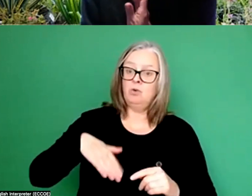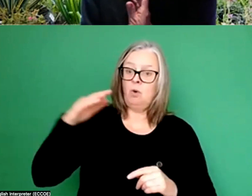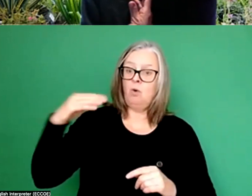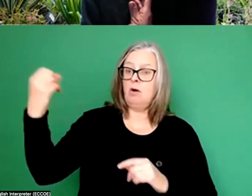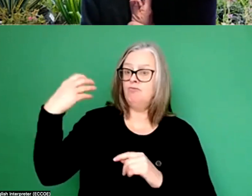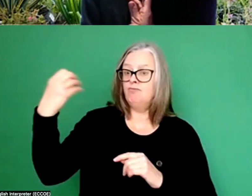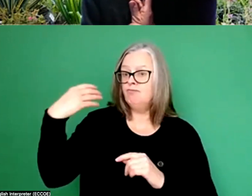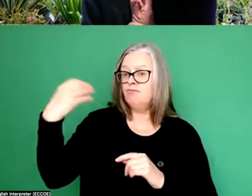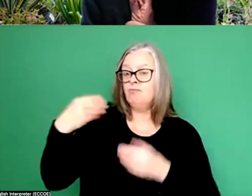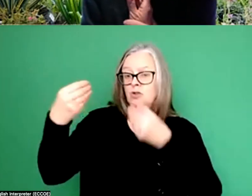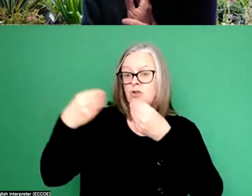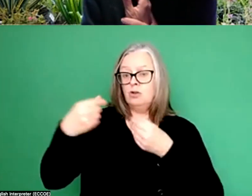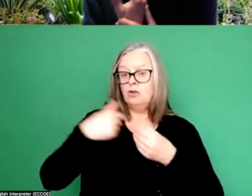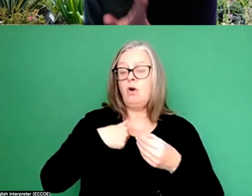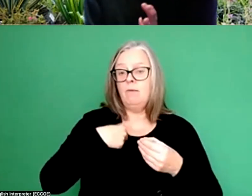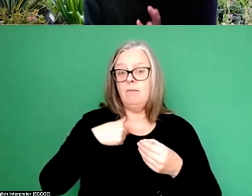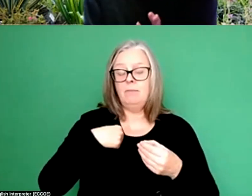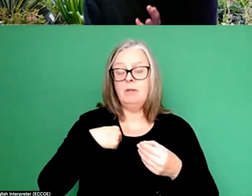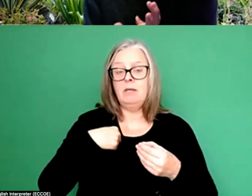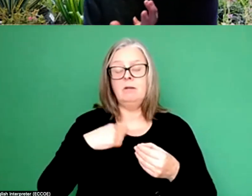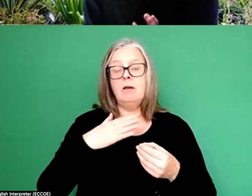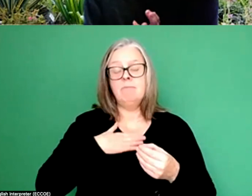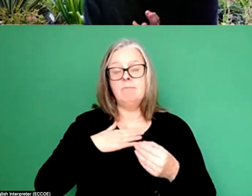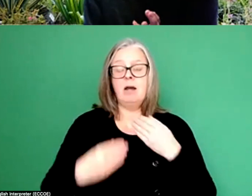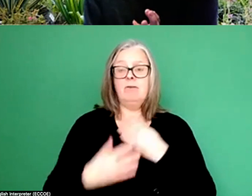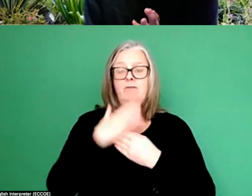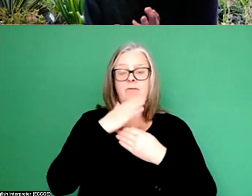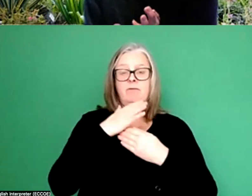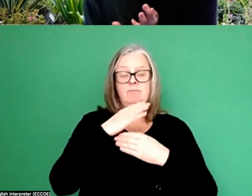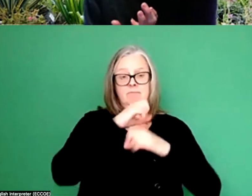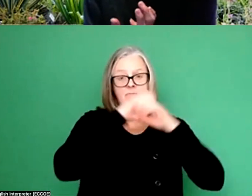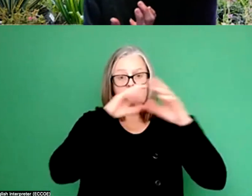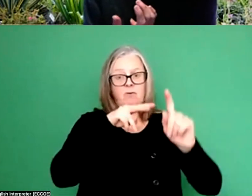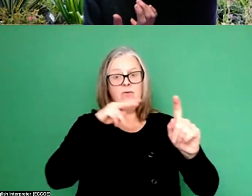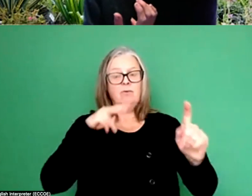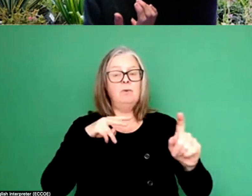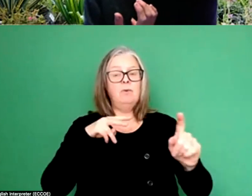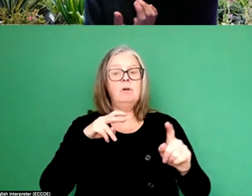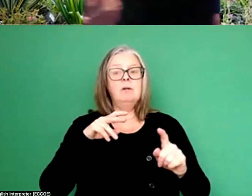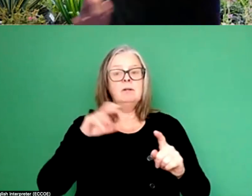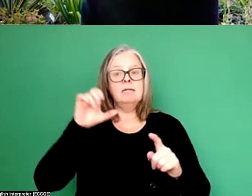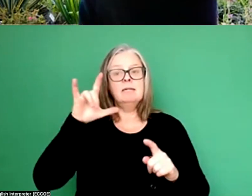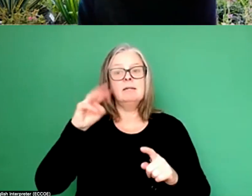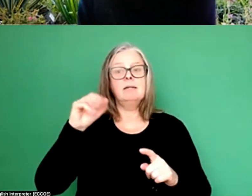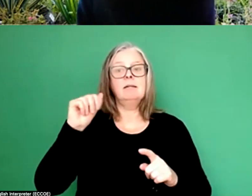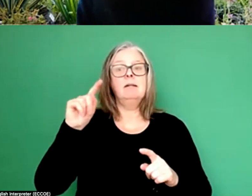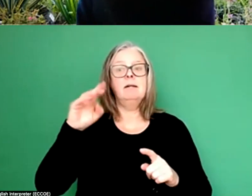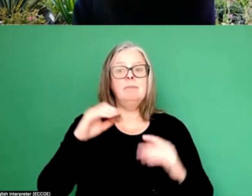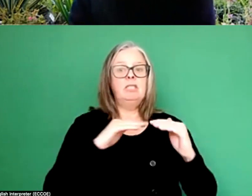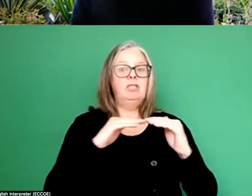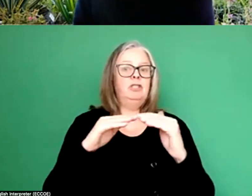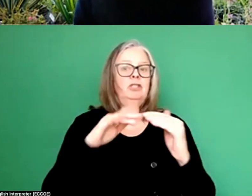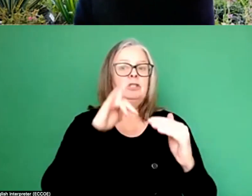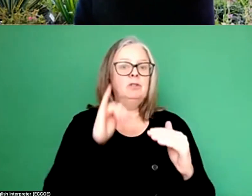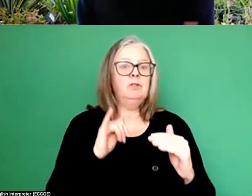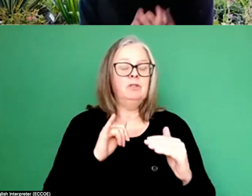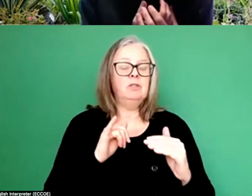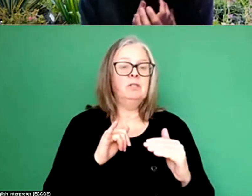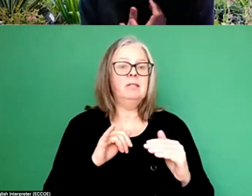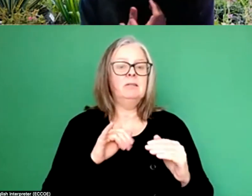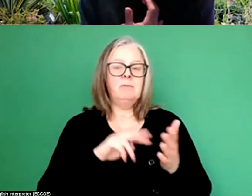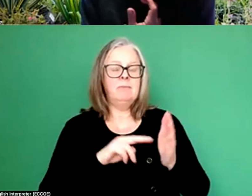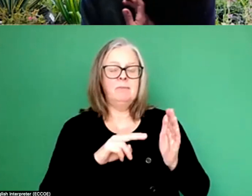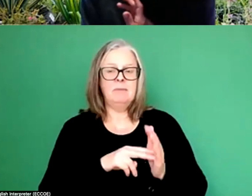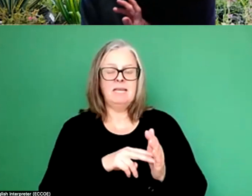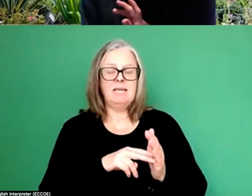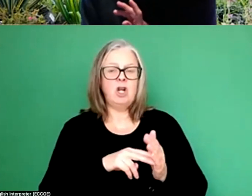climate justice movements would look at that question that you asked and say, well, you know, not everybody does this. has the same harm.